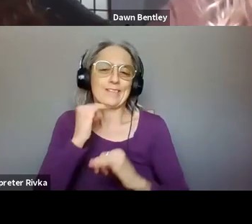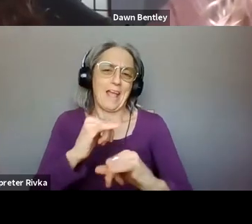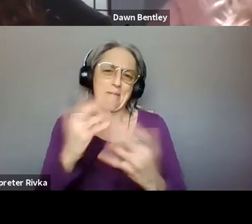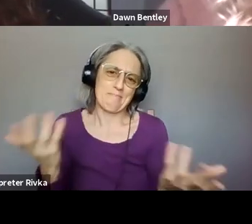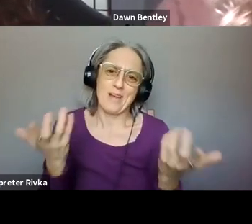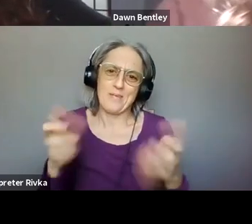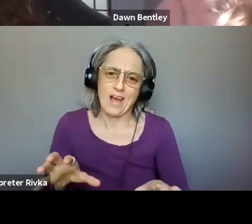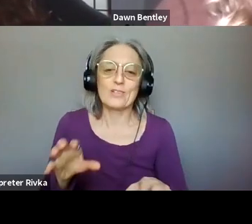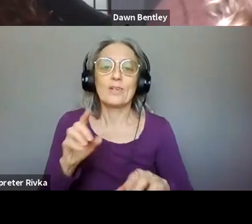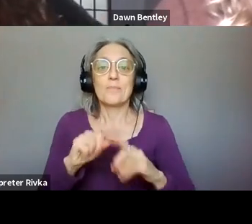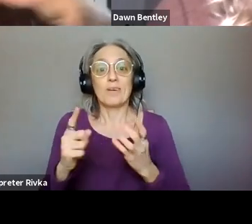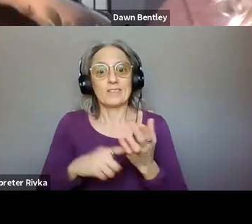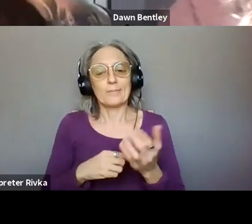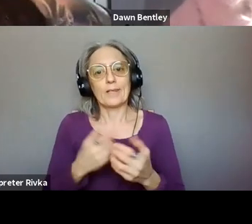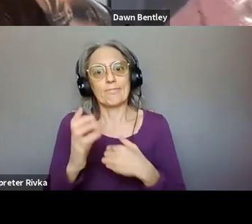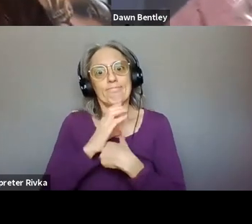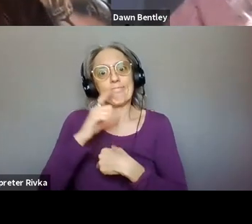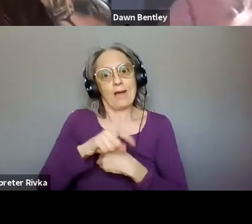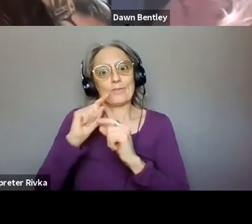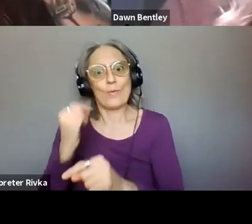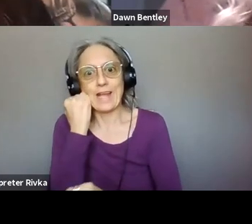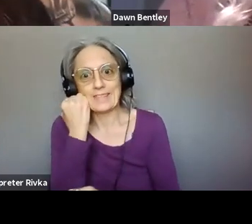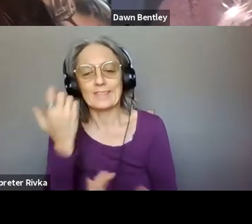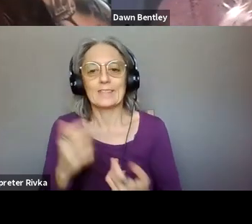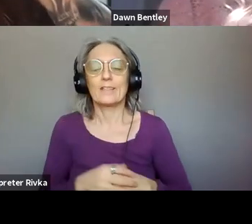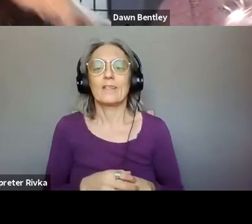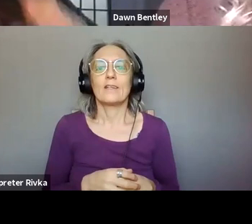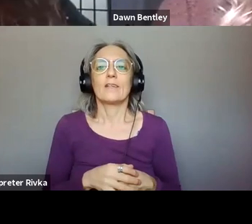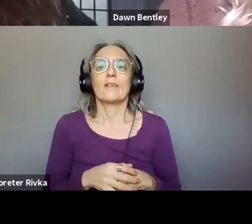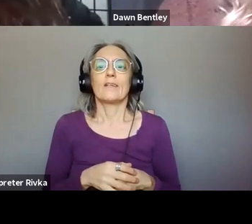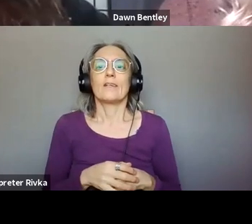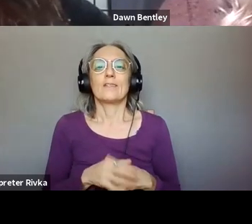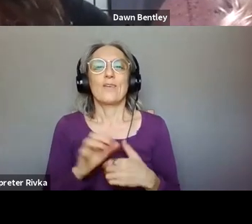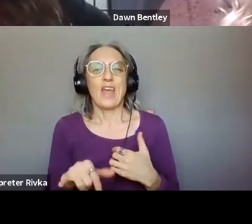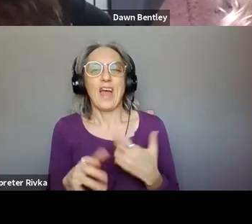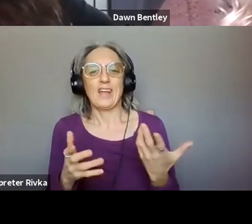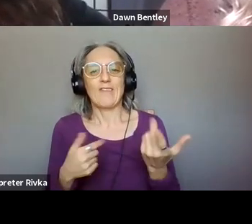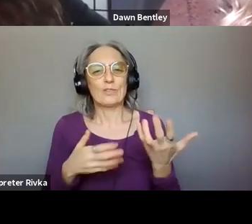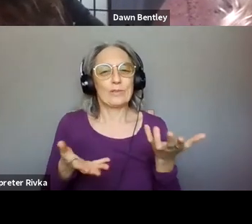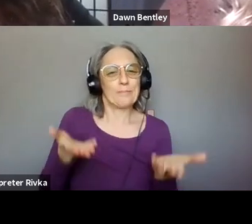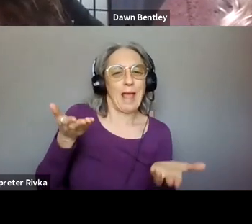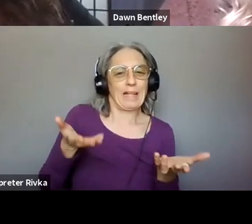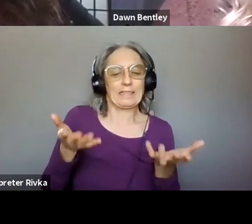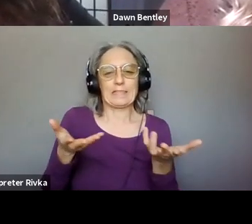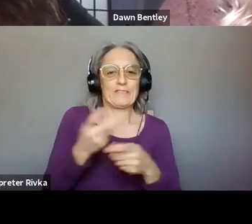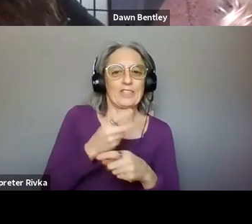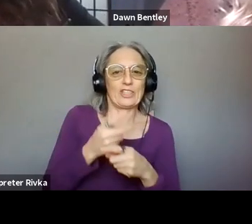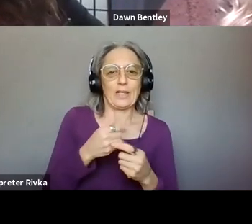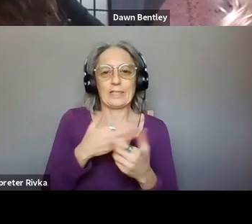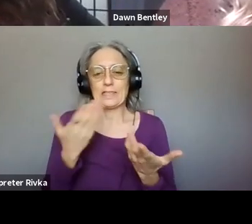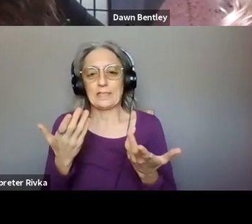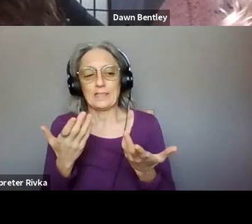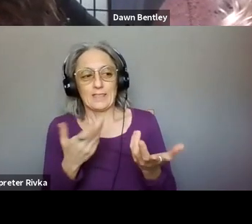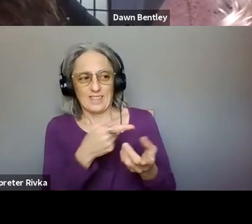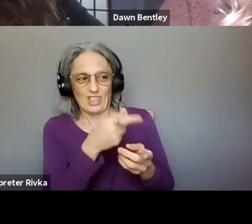but sometimes you have to go there. So these are the kind of balancing things, you know, you want your ward to be able to make decisions,